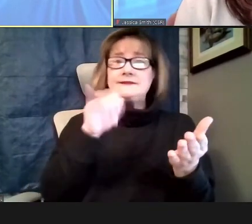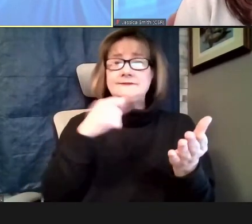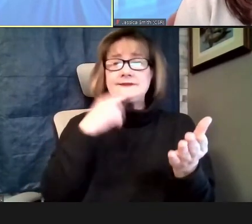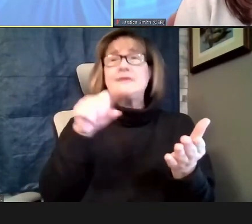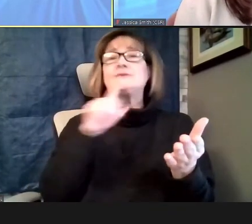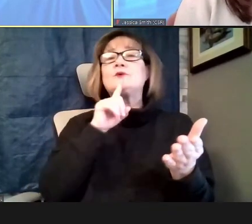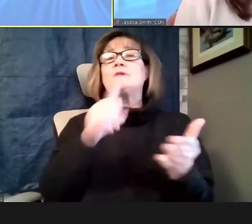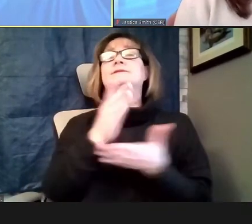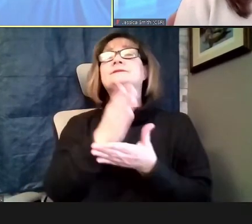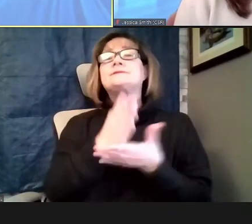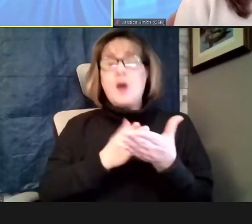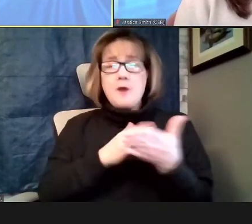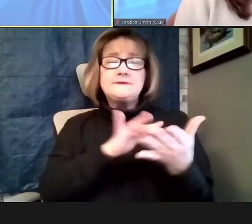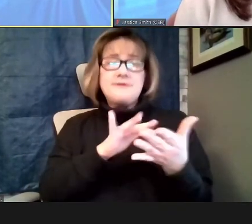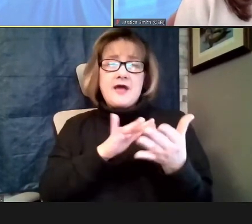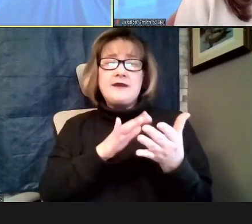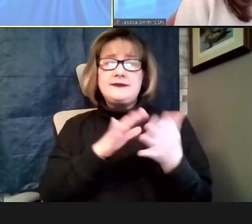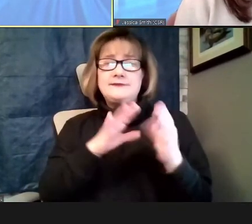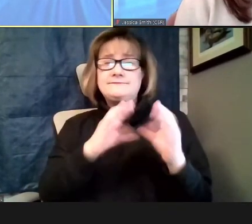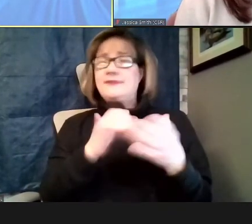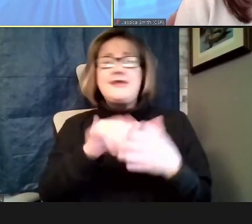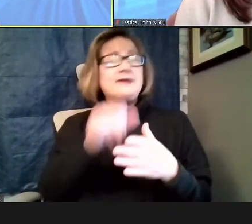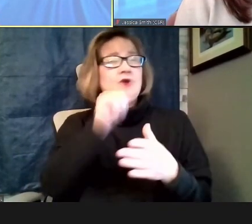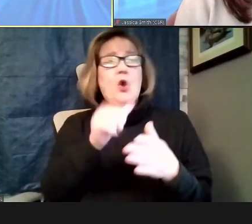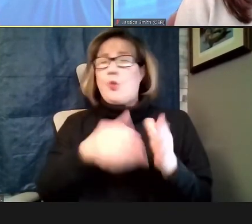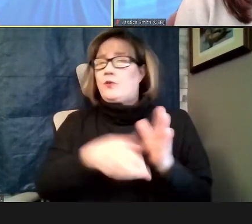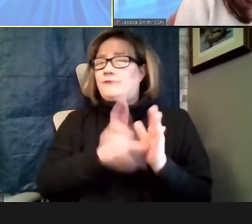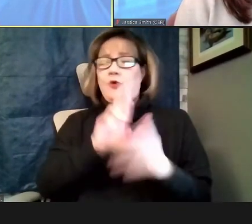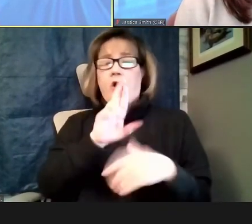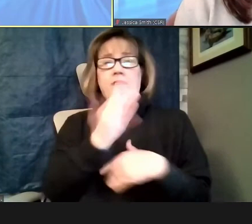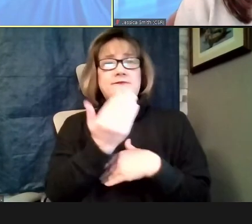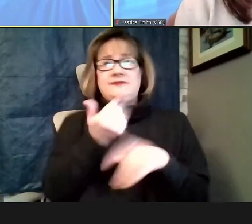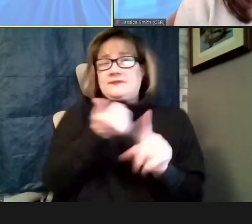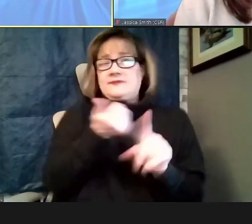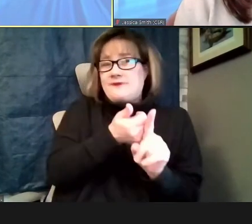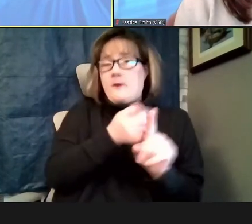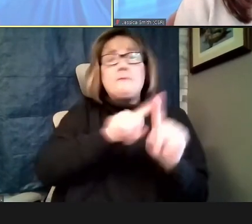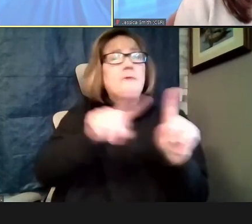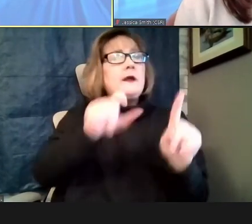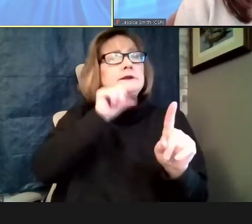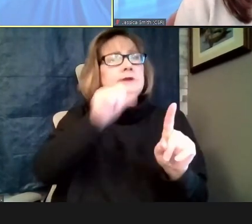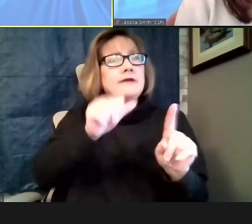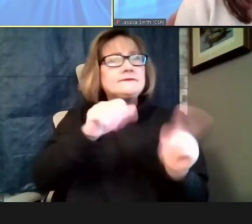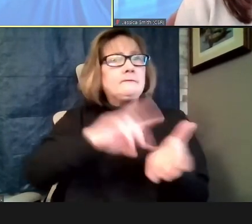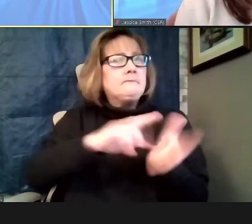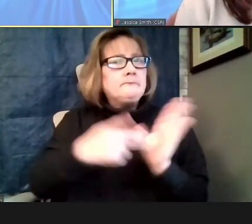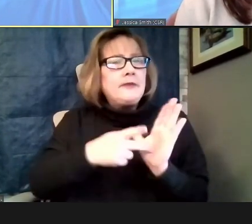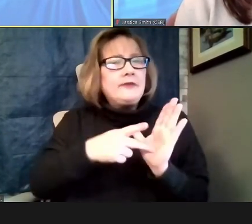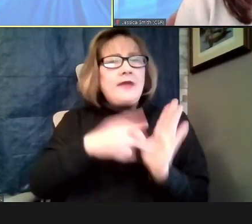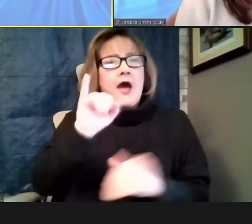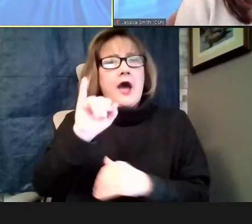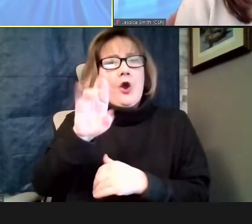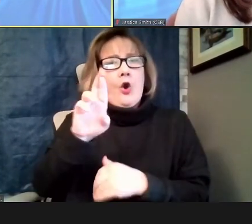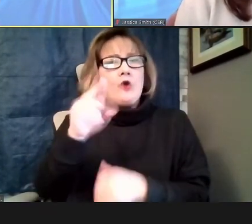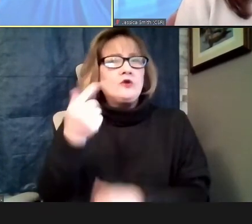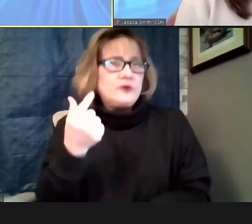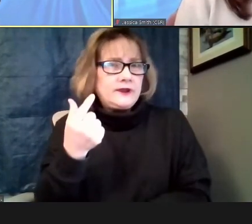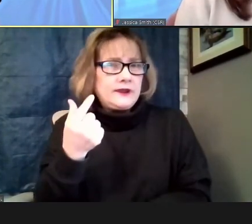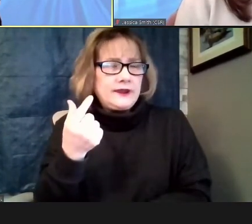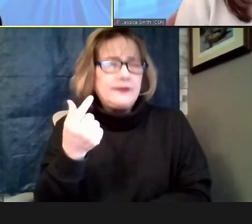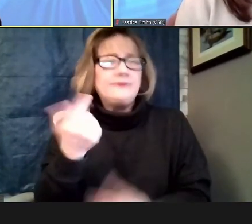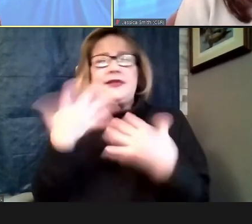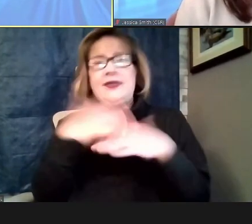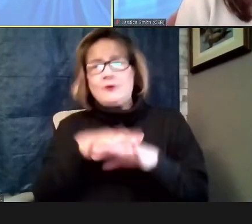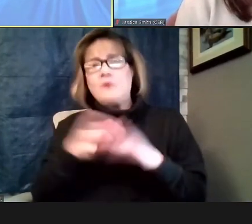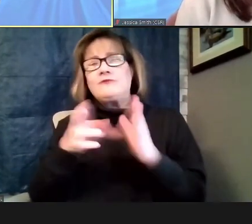some study sections that don't review R15s themselves, but that doesn't mean the IRG, the Integrated